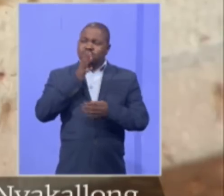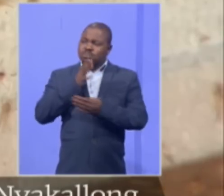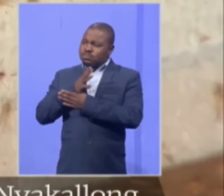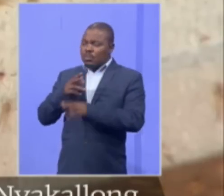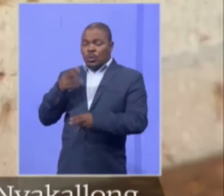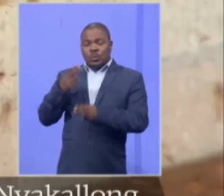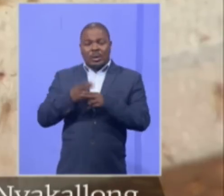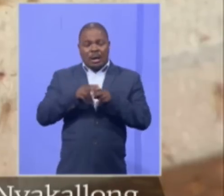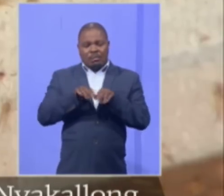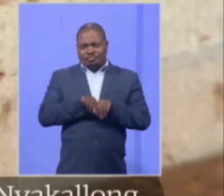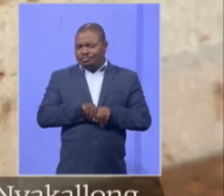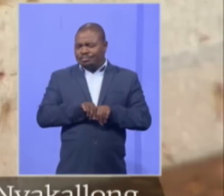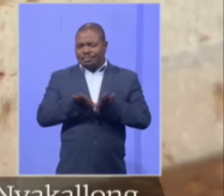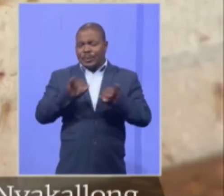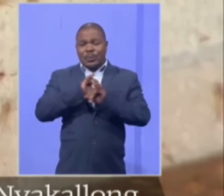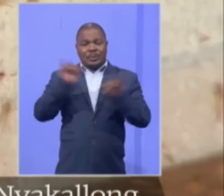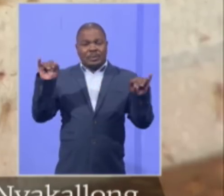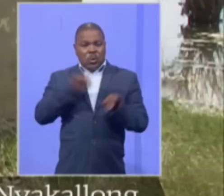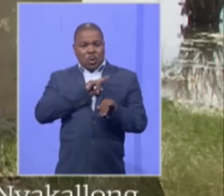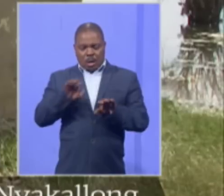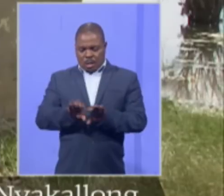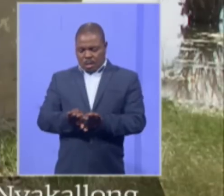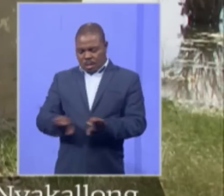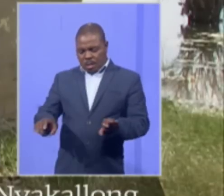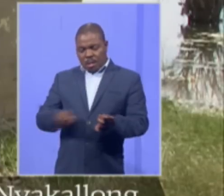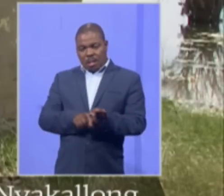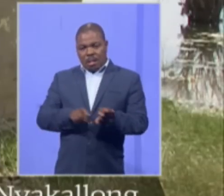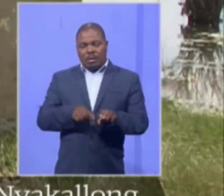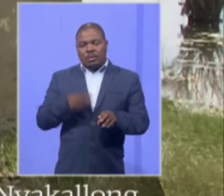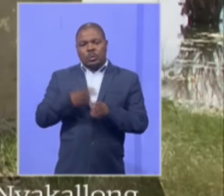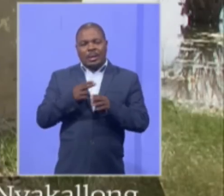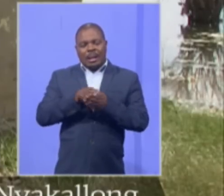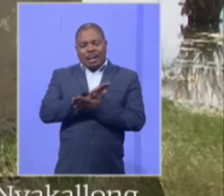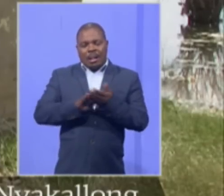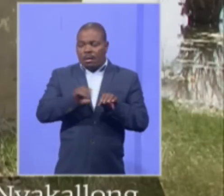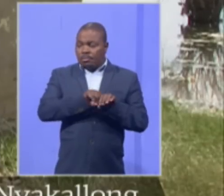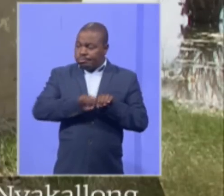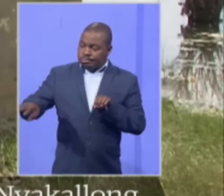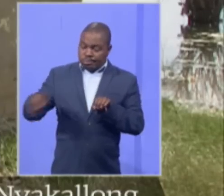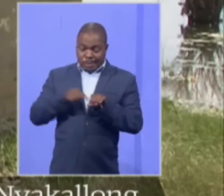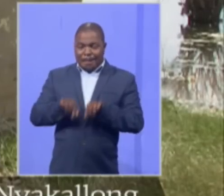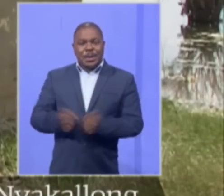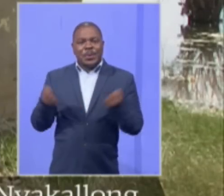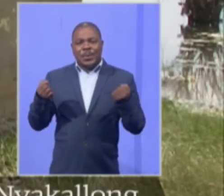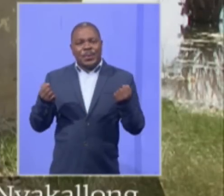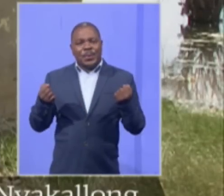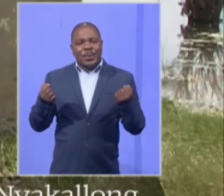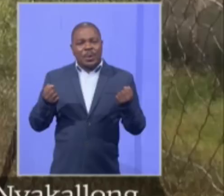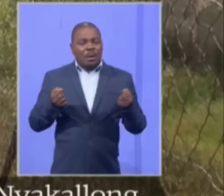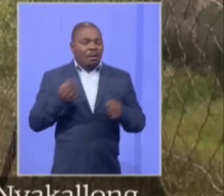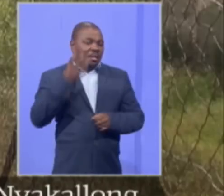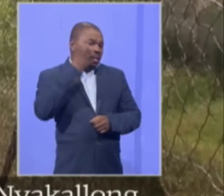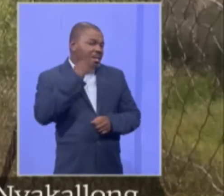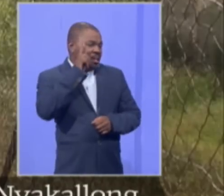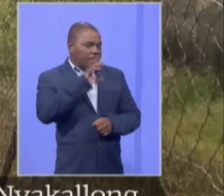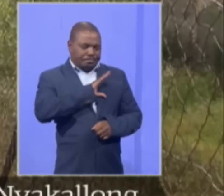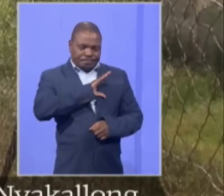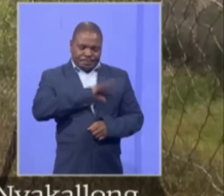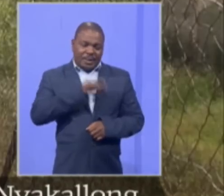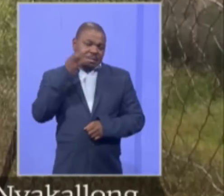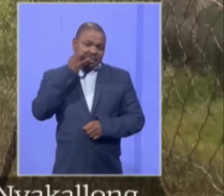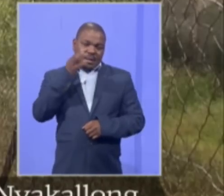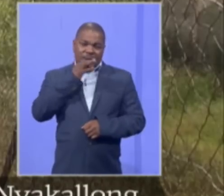e gaketše se ke ka gore pompo e thušago ka go tsamaiša metsi a ditšhila e senyegile. Batsofe ba latlhegetšwe ke tshepo ebile ba bolela gore